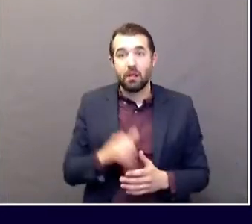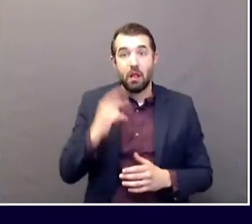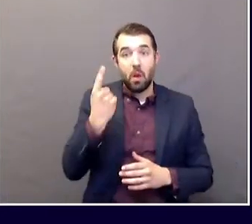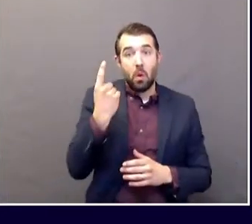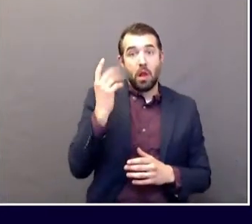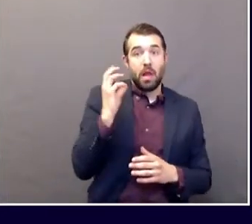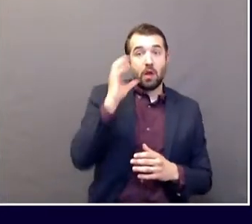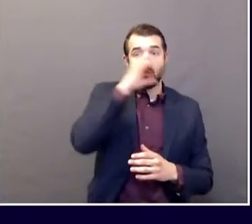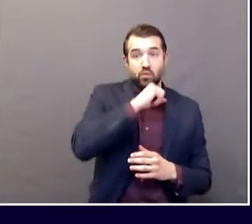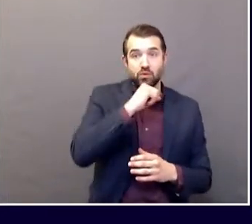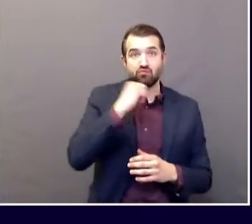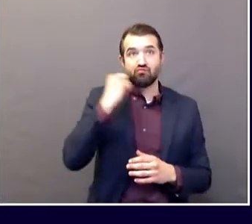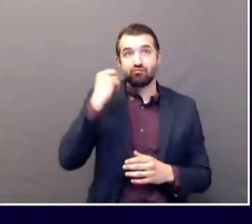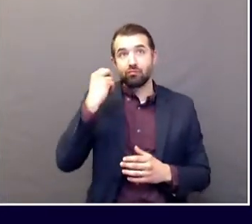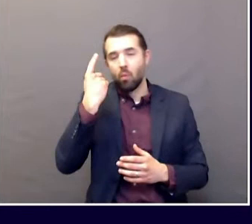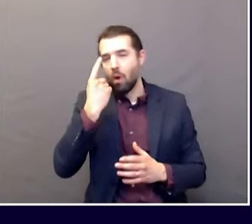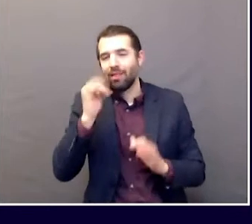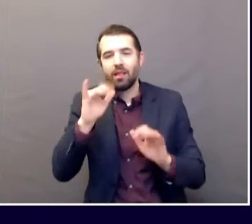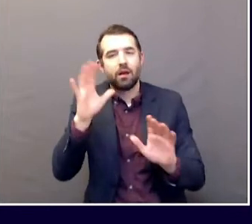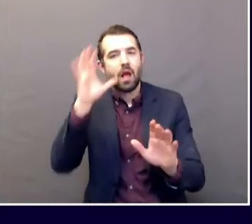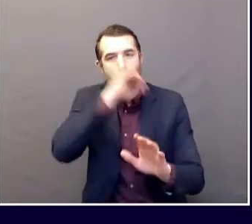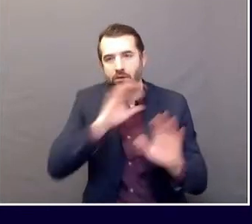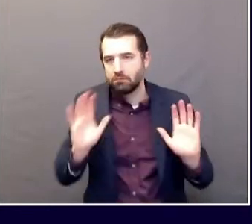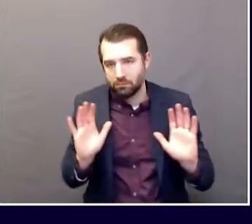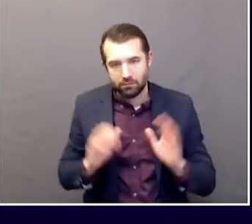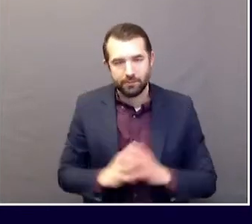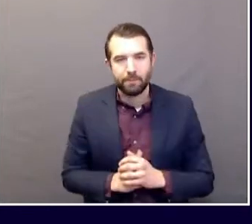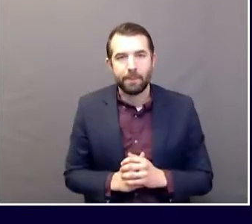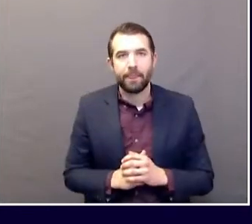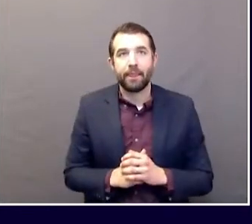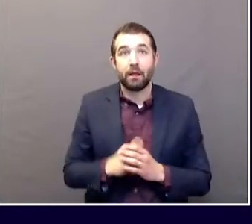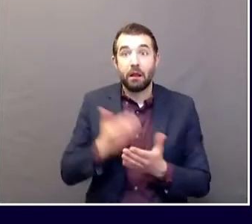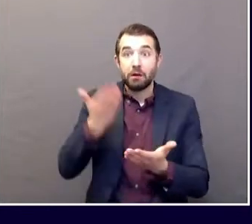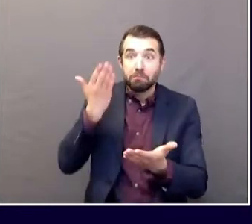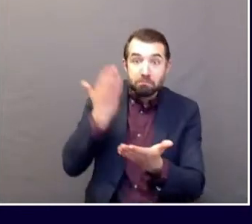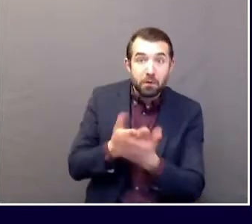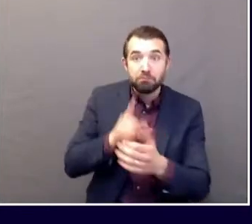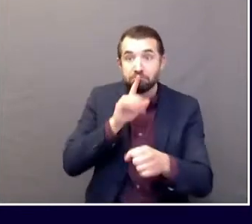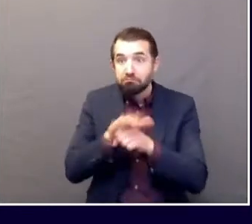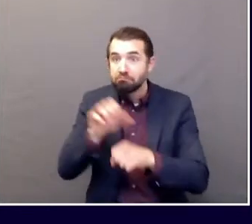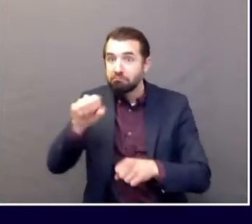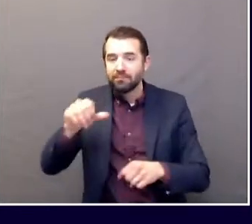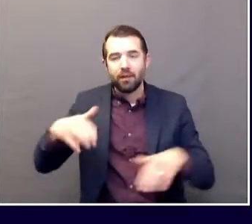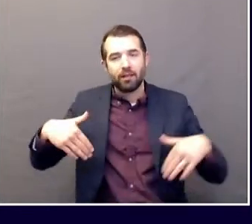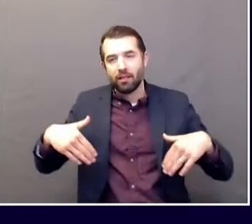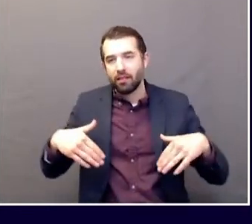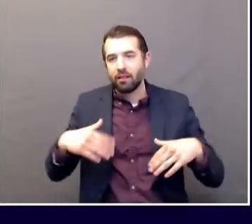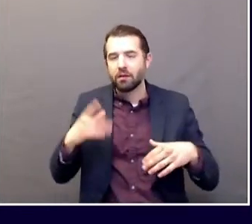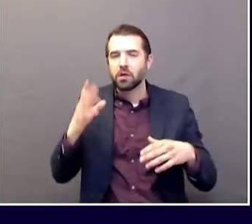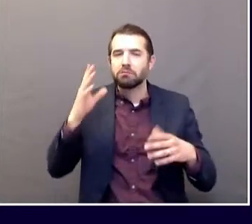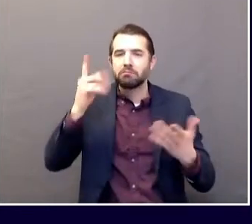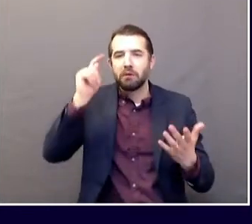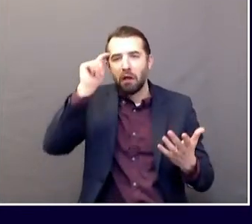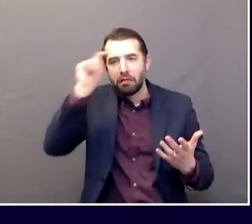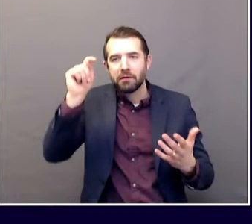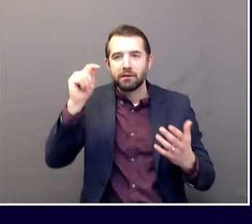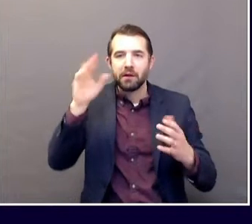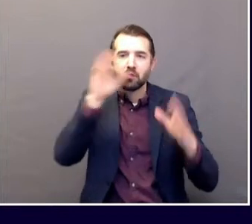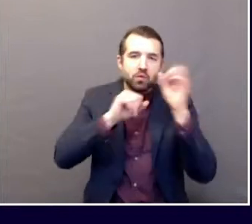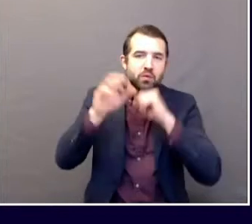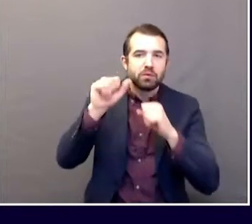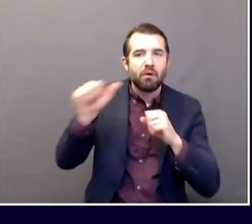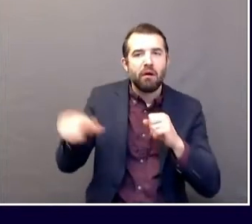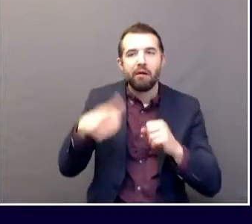want to stress that's a hypothesis. It's just as likely that there are other things, which is increasing mask wearing, increasing